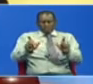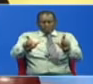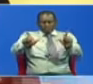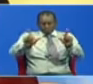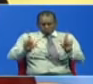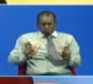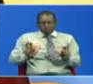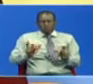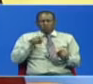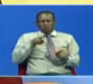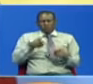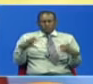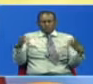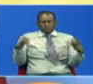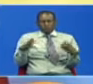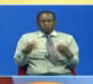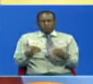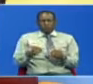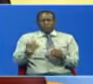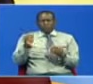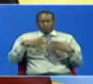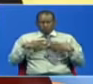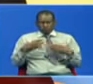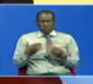the response.